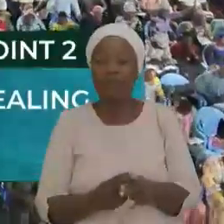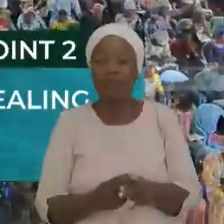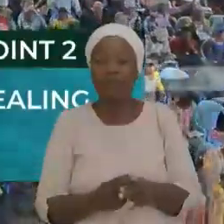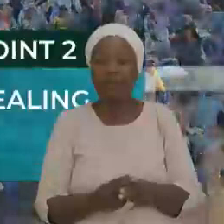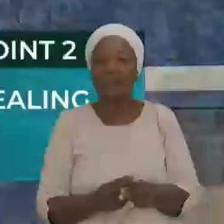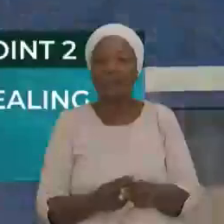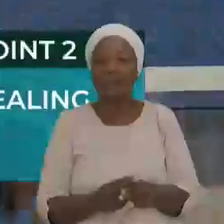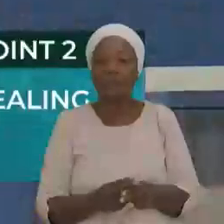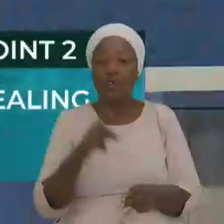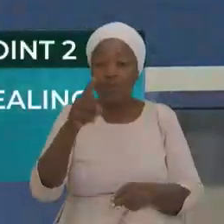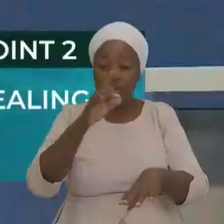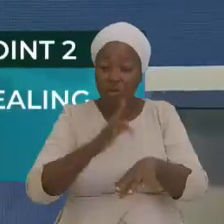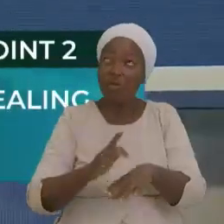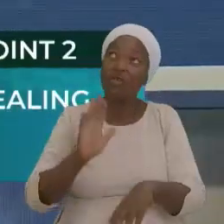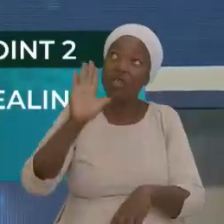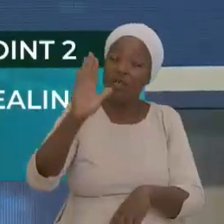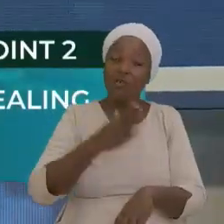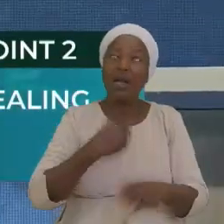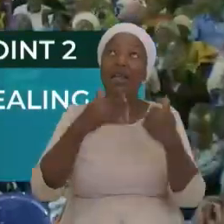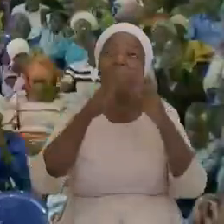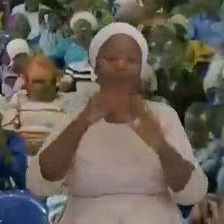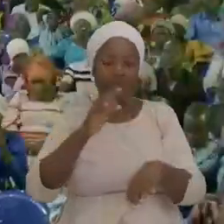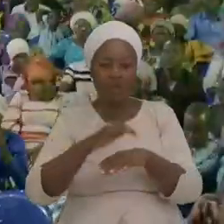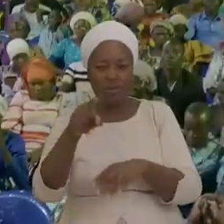You touch him and heaven will touch you.